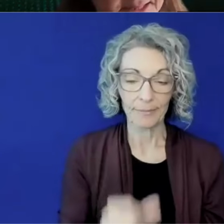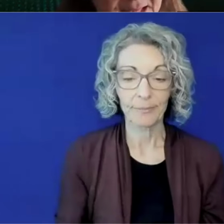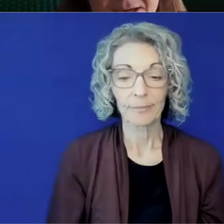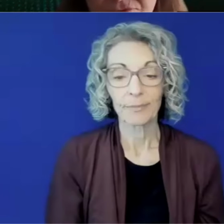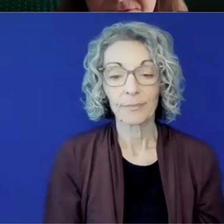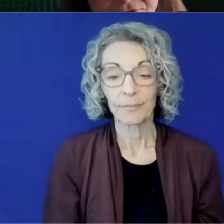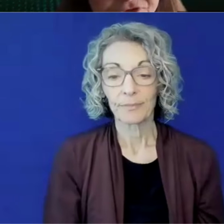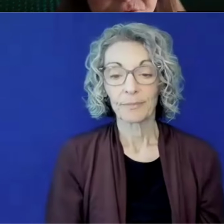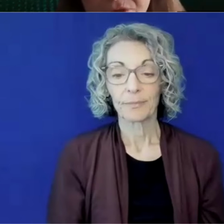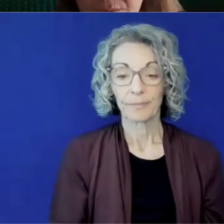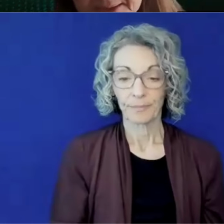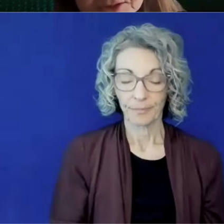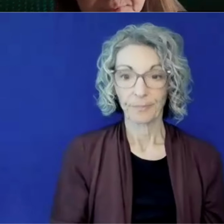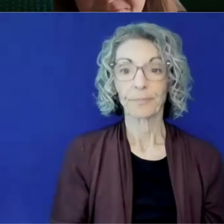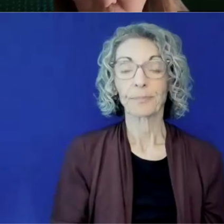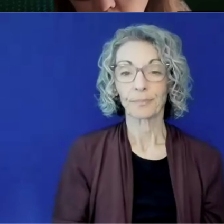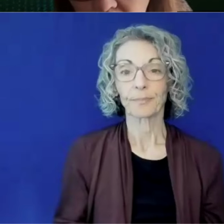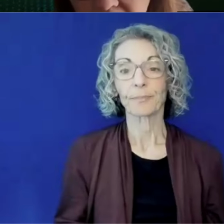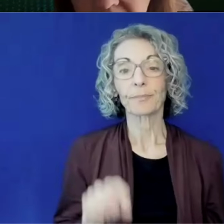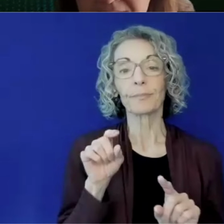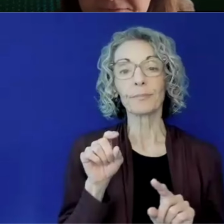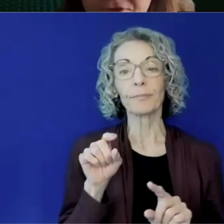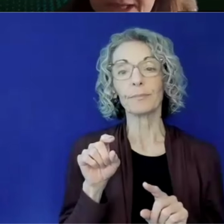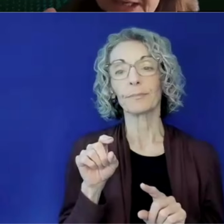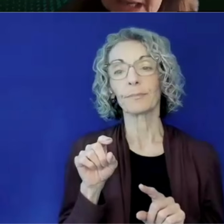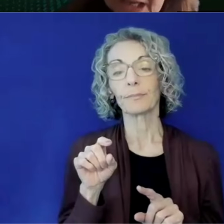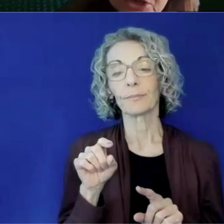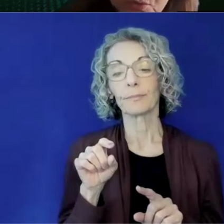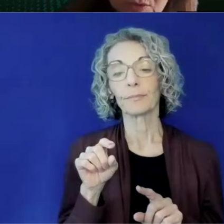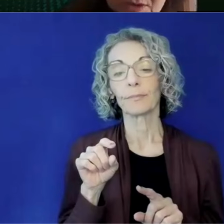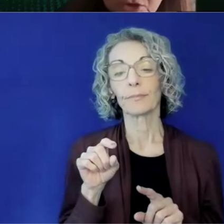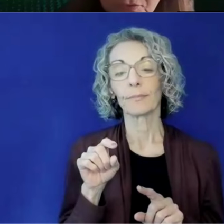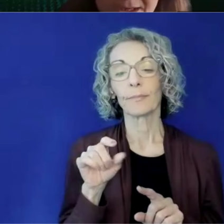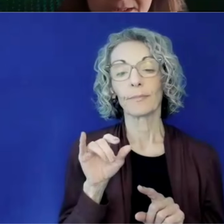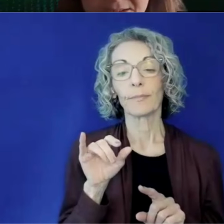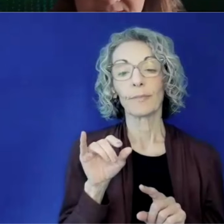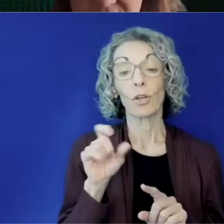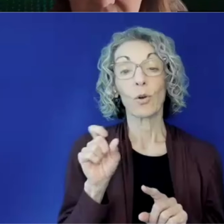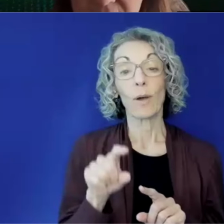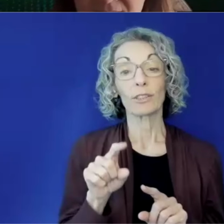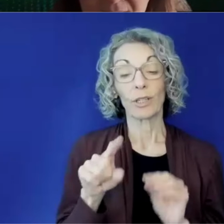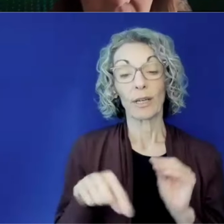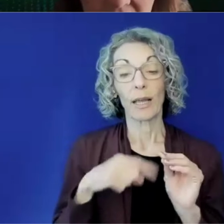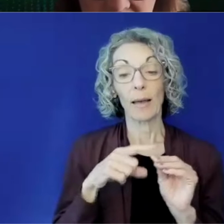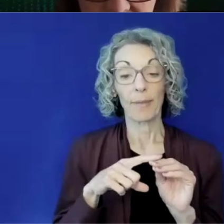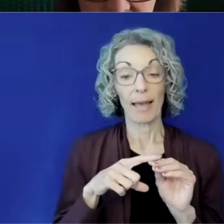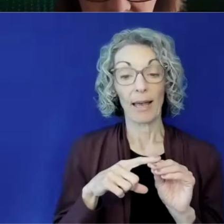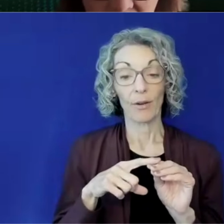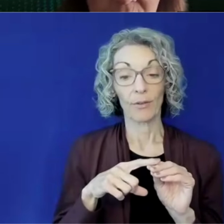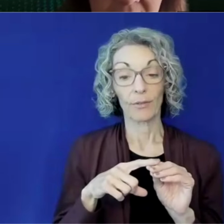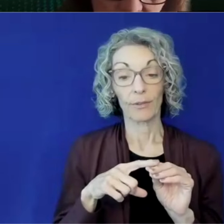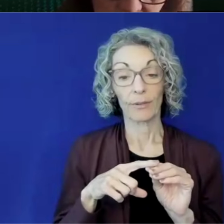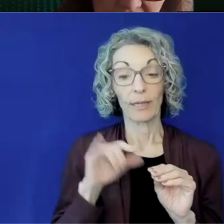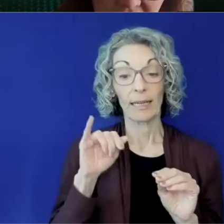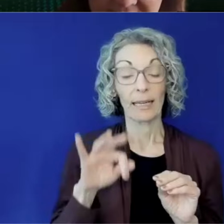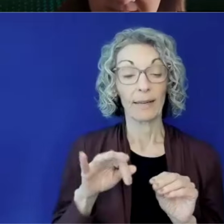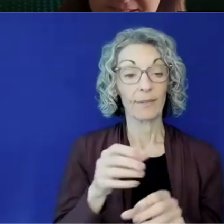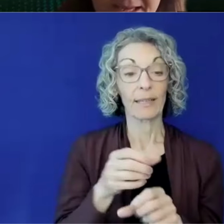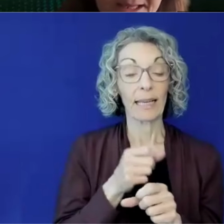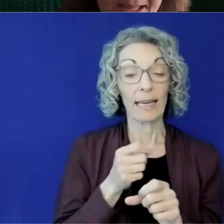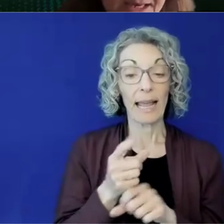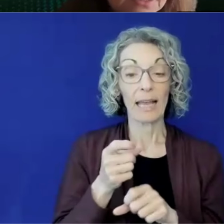I think this again refers to what you answered before about if you get an annual grant, how would it look